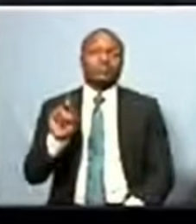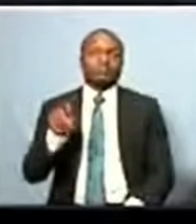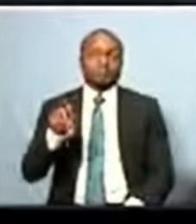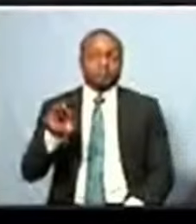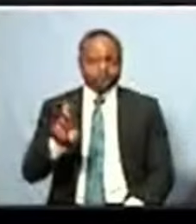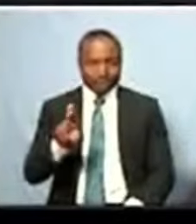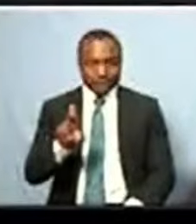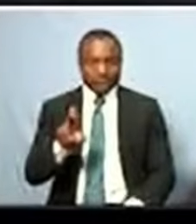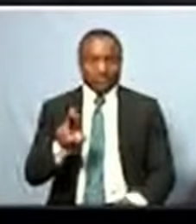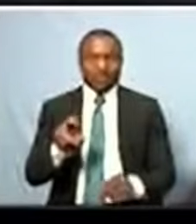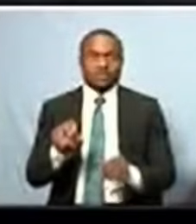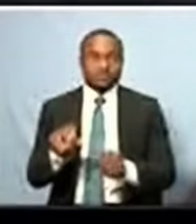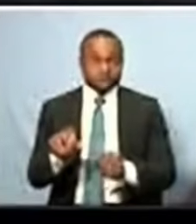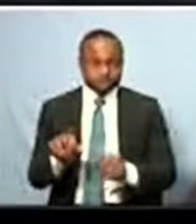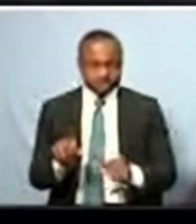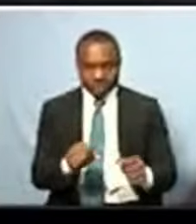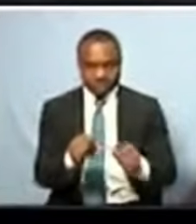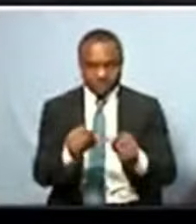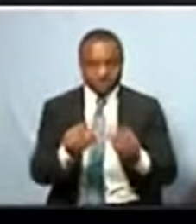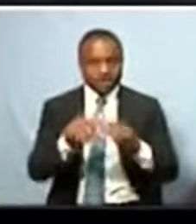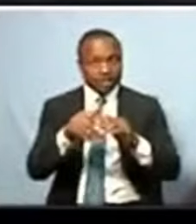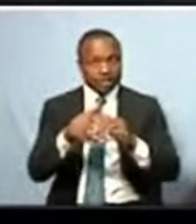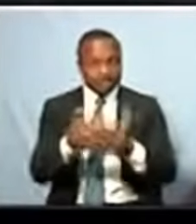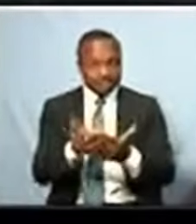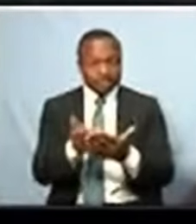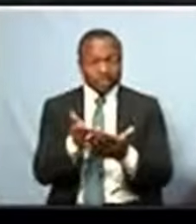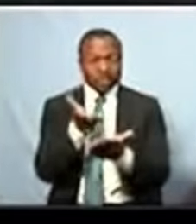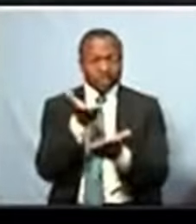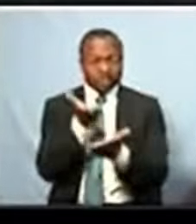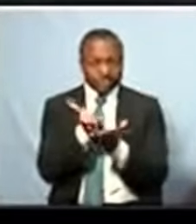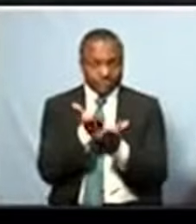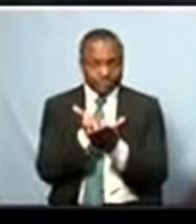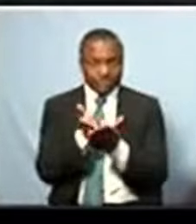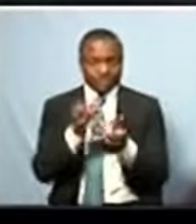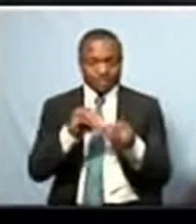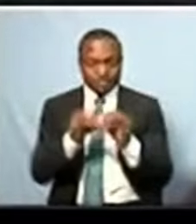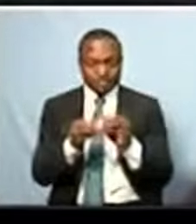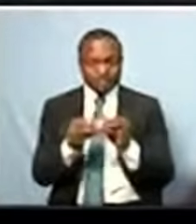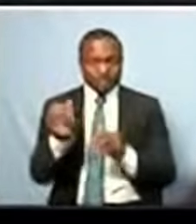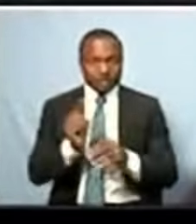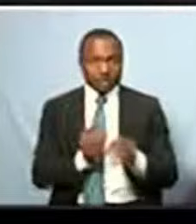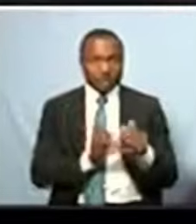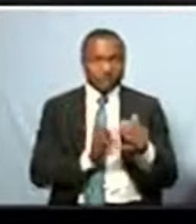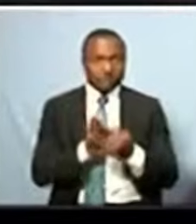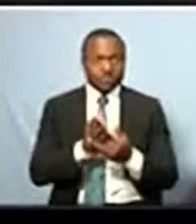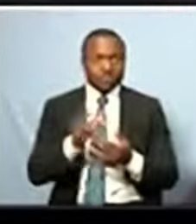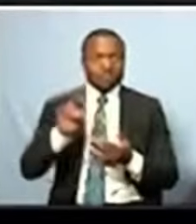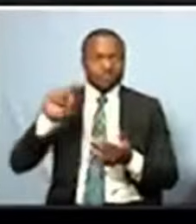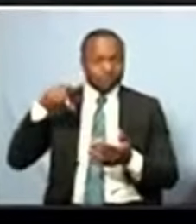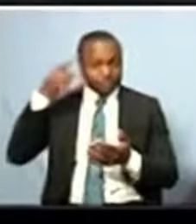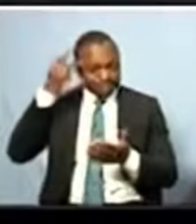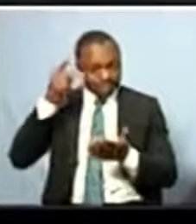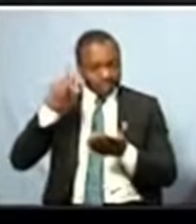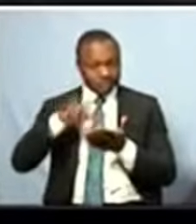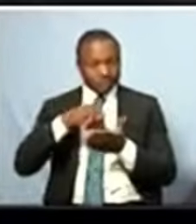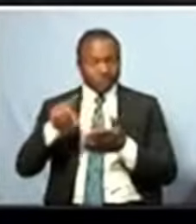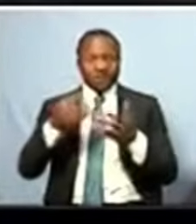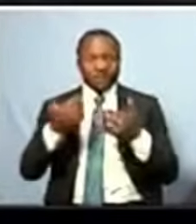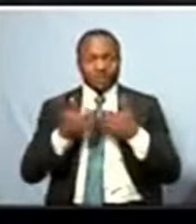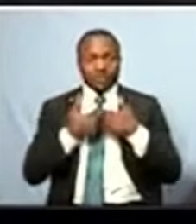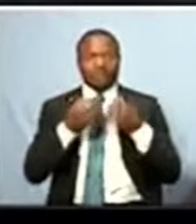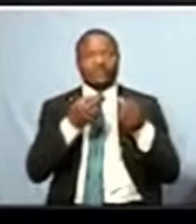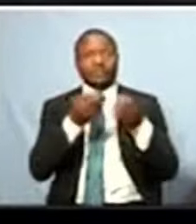and also how the proposed numbers will come through political parties. But of particular concern is that we have a lot of